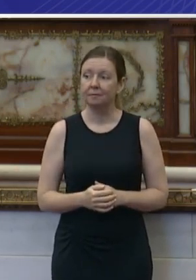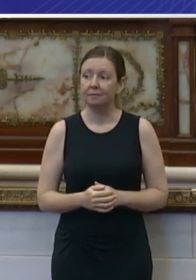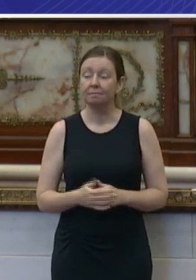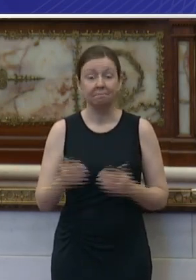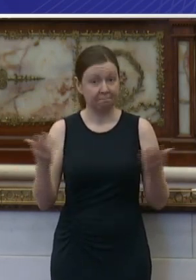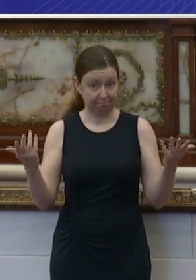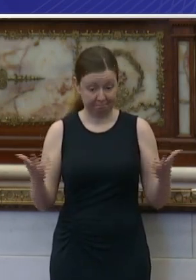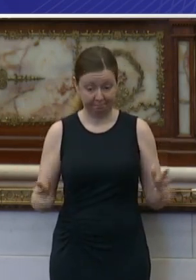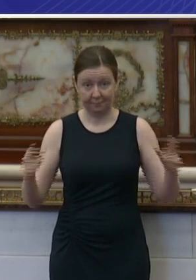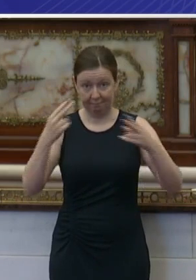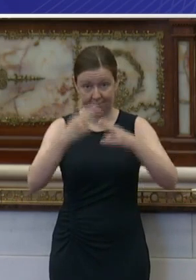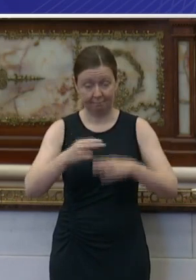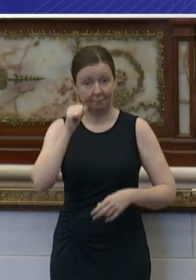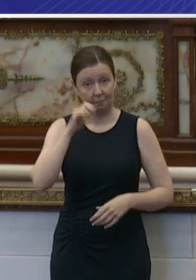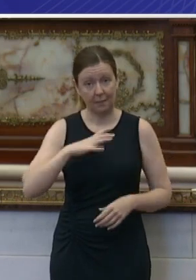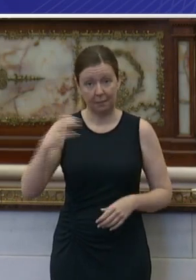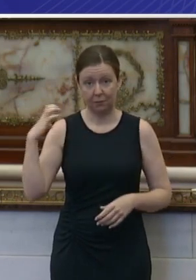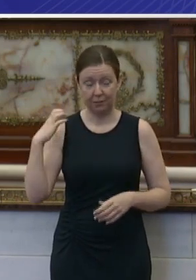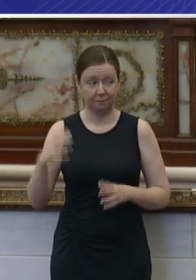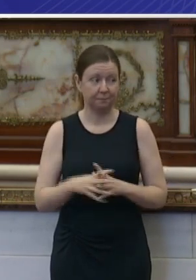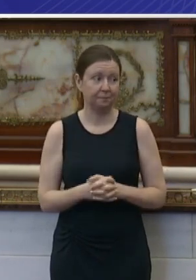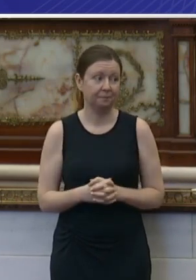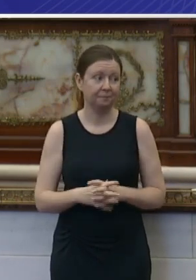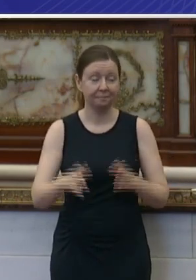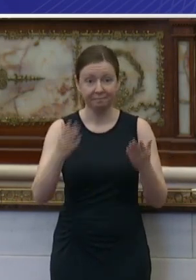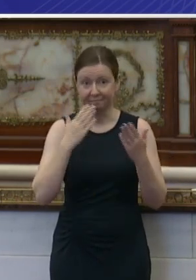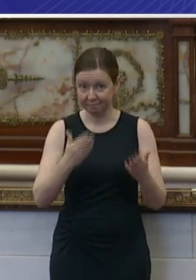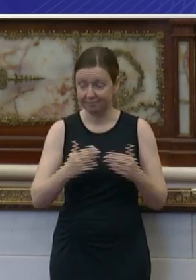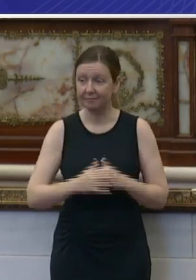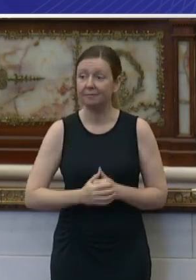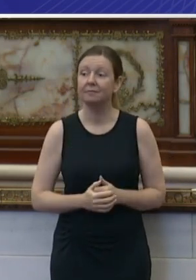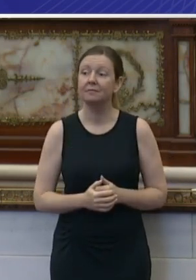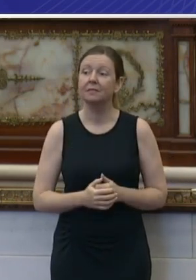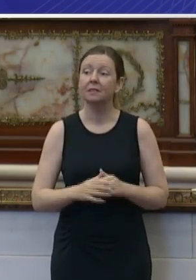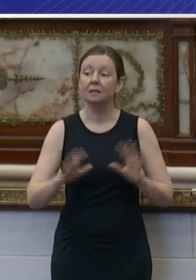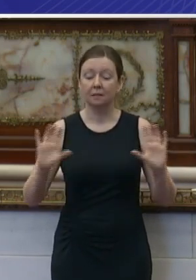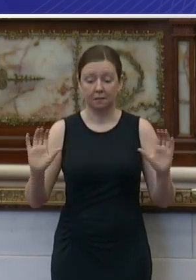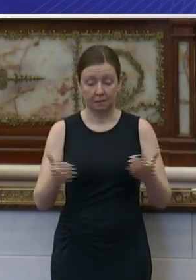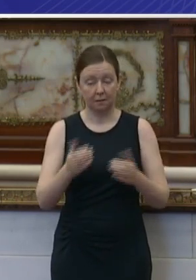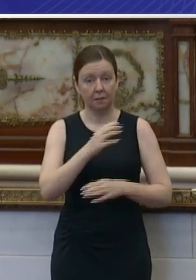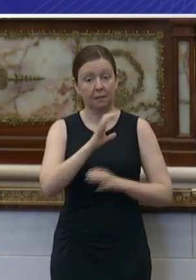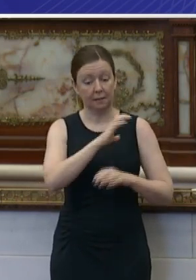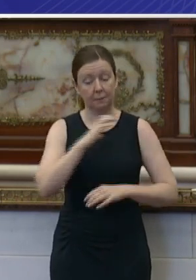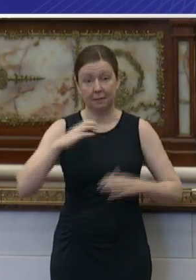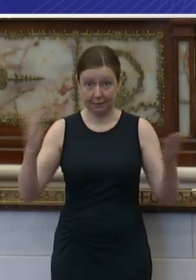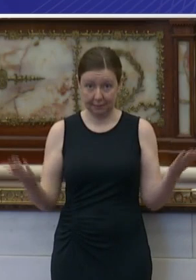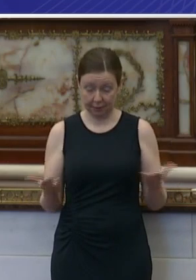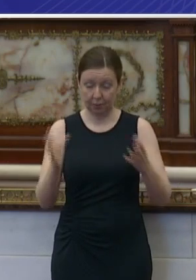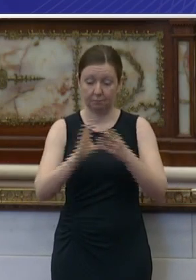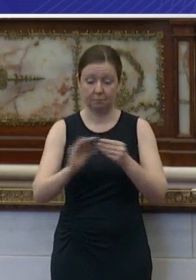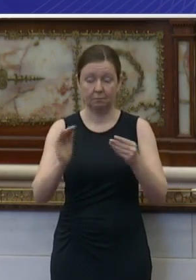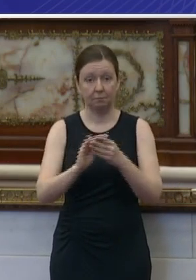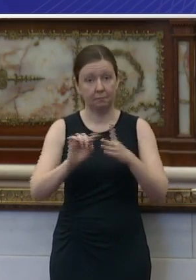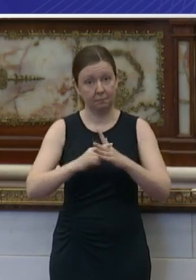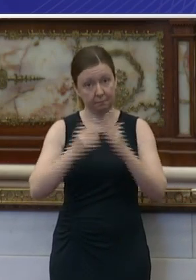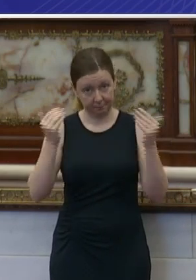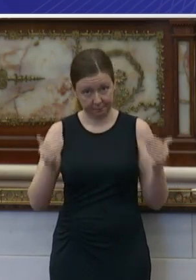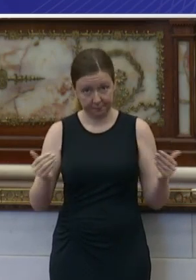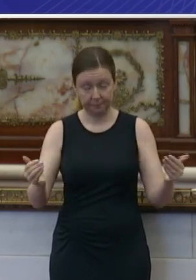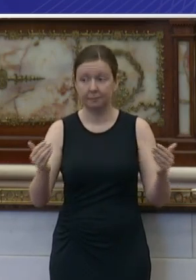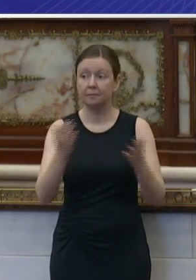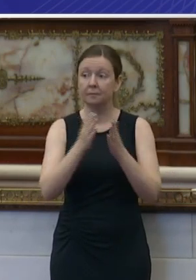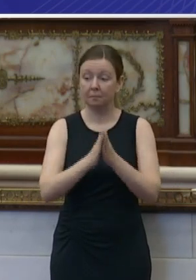That is the end of the roll, Madam Chair. Thank you. A quorum of the committee is present, and the hearing is now called to order. And again, this is